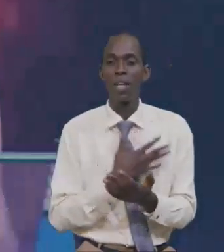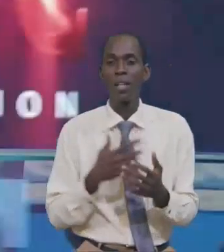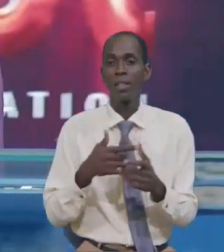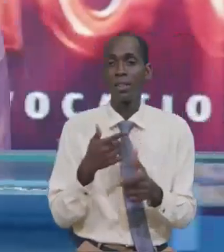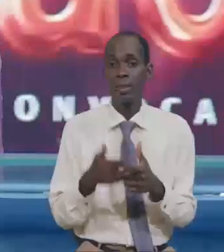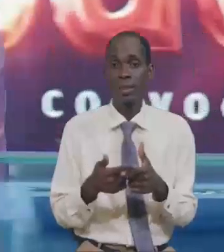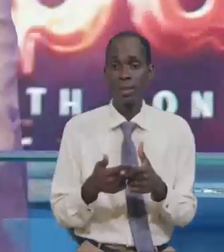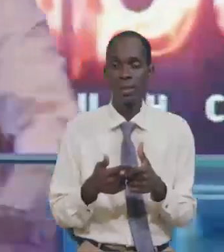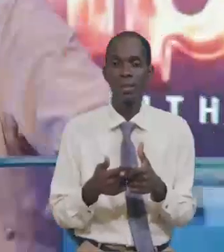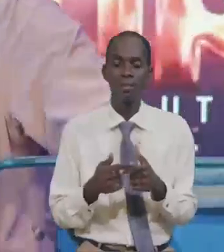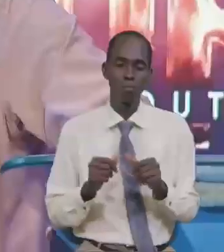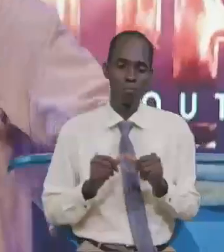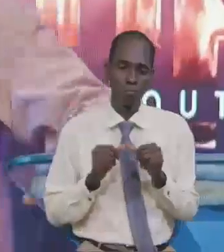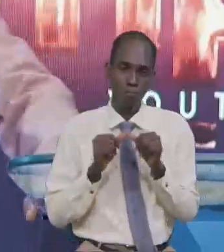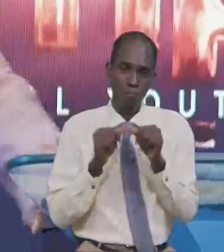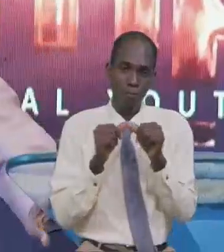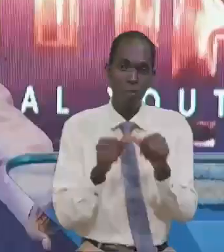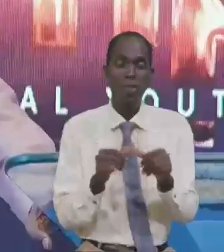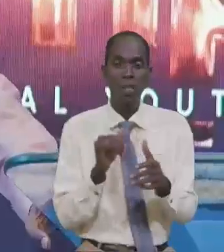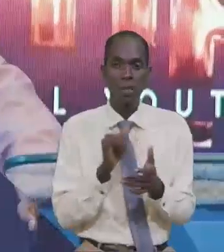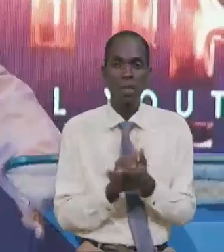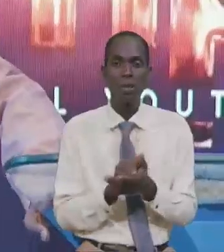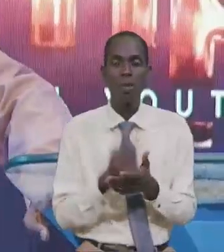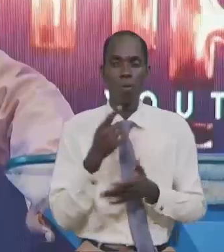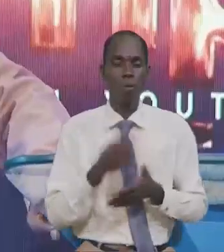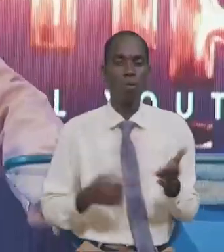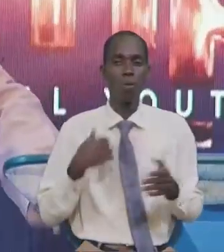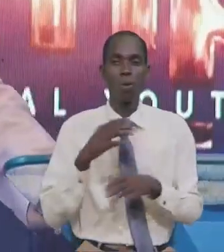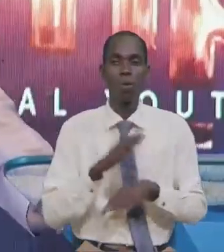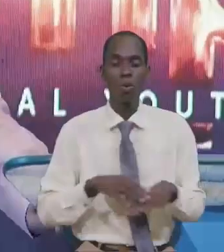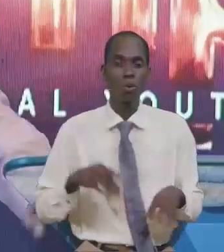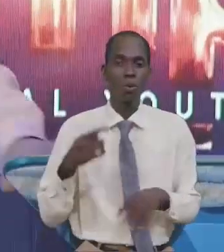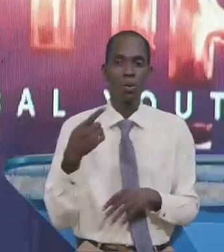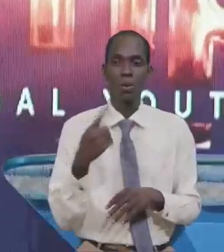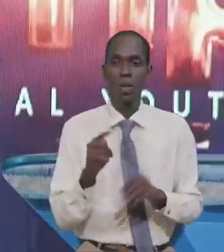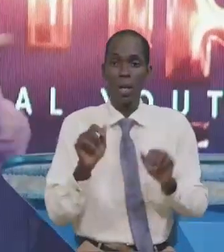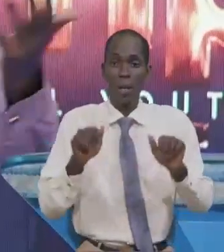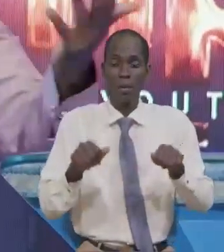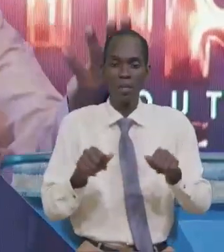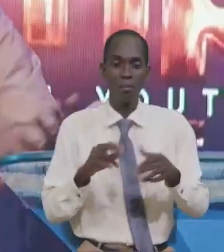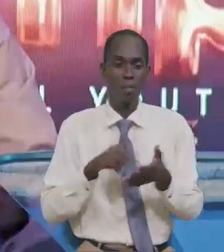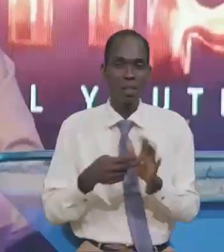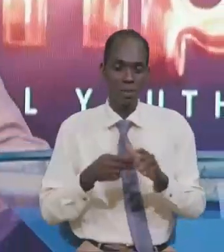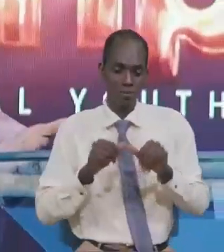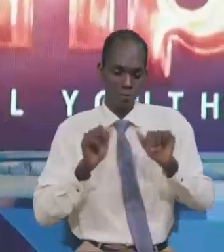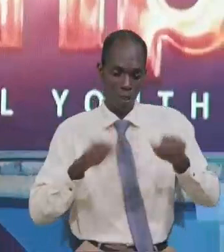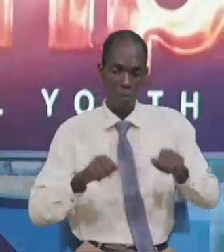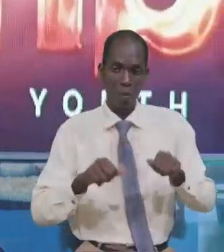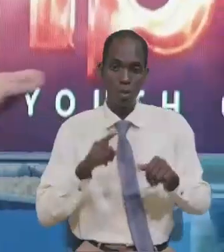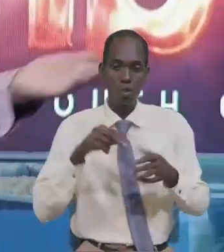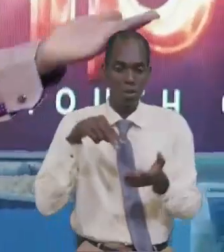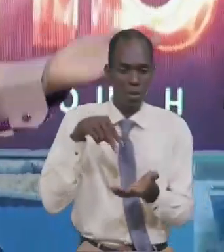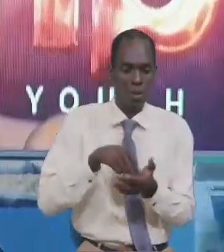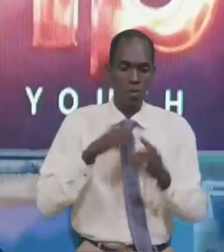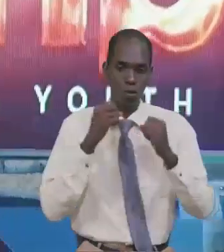it like a postage stamp sticks to that envelope. If the postage stamp does not stick